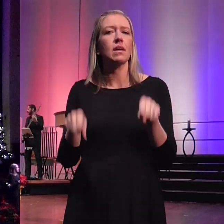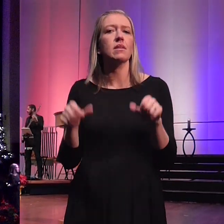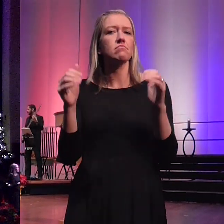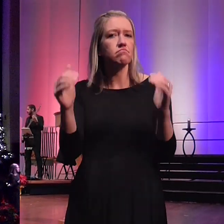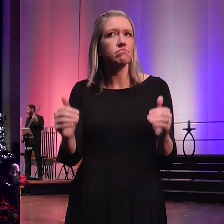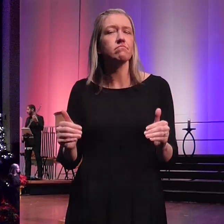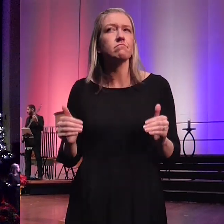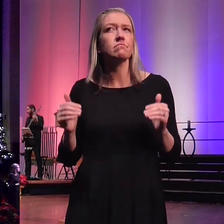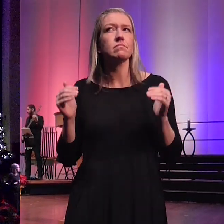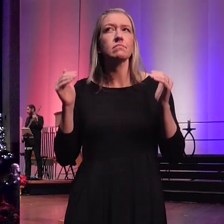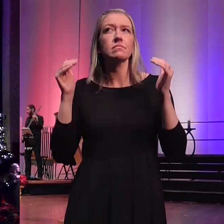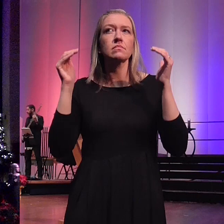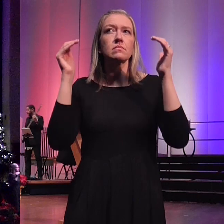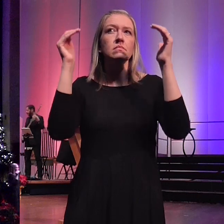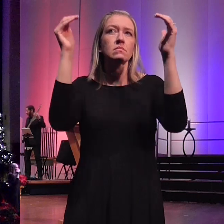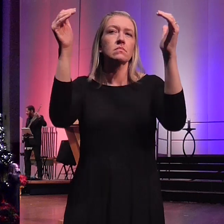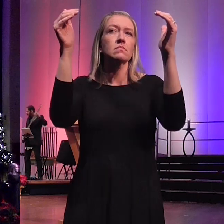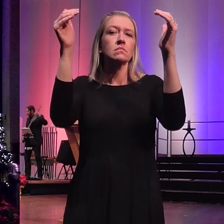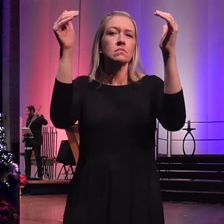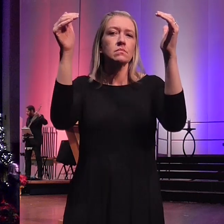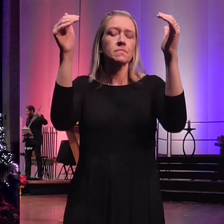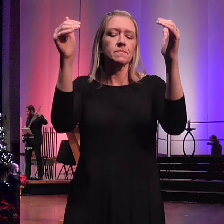can be.